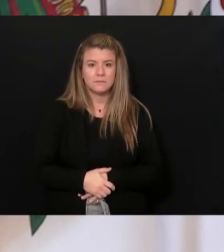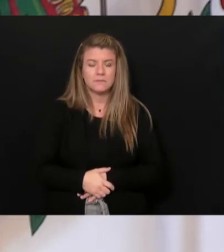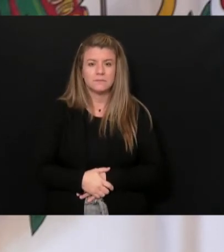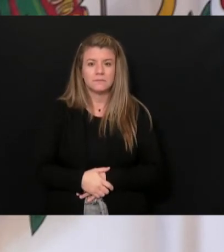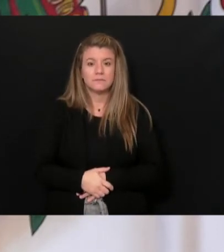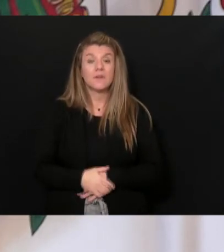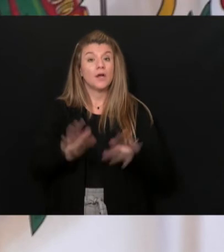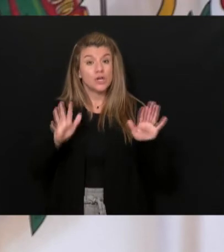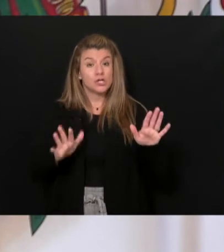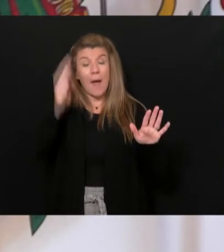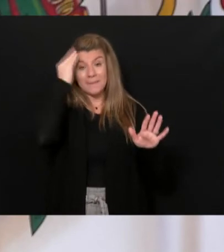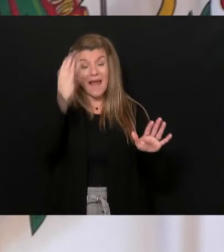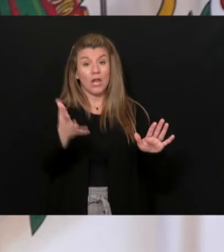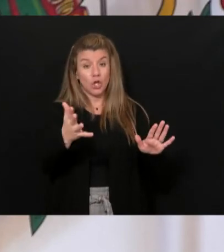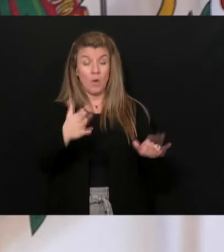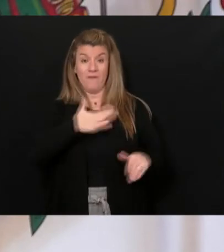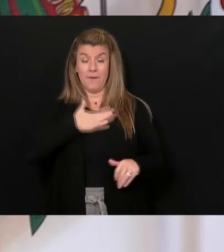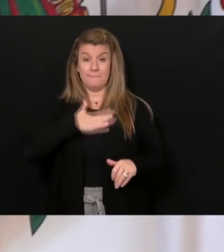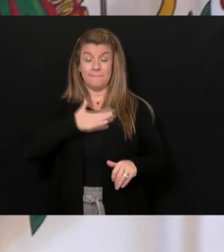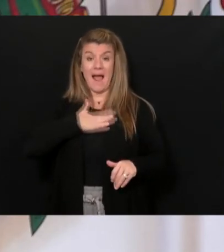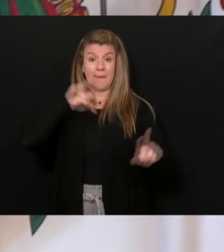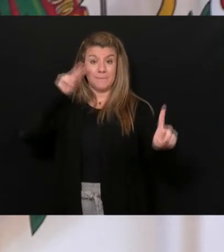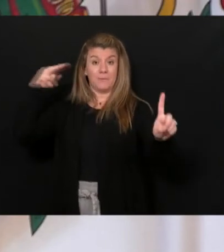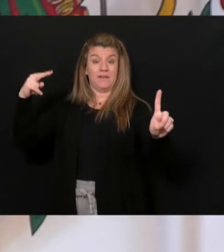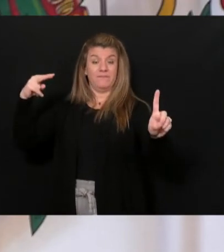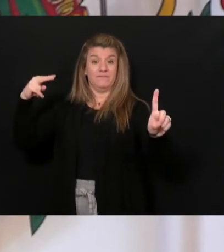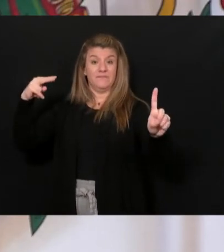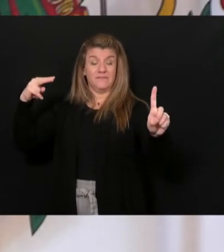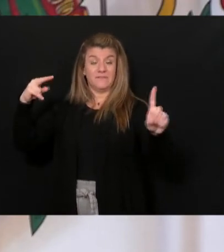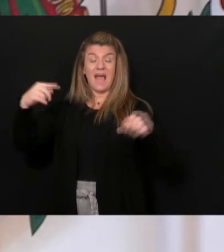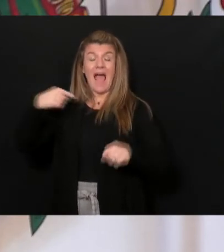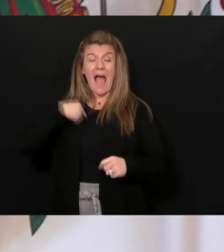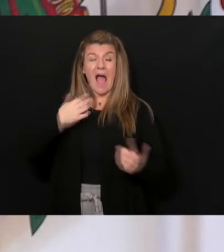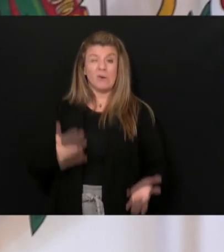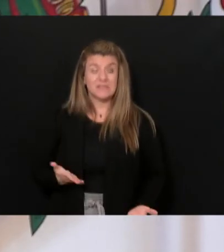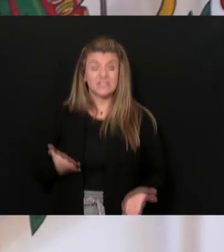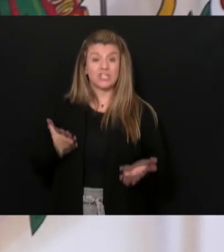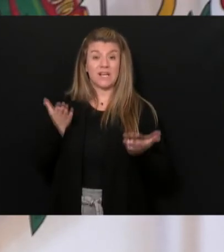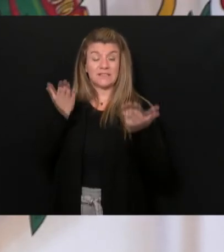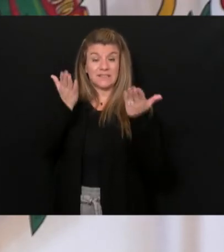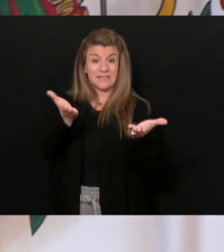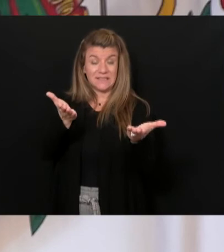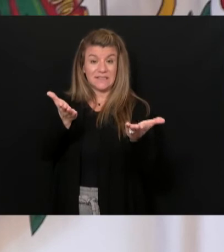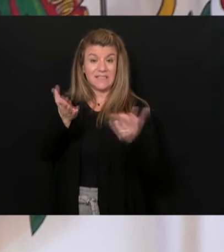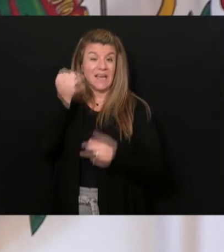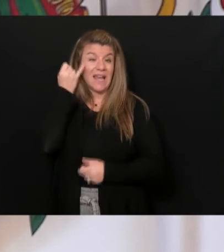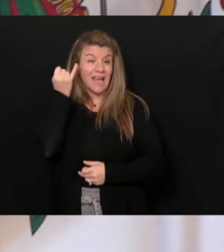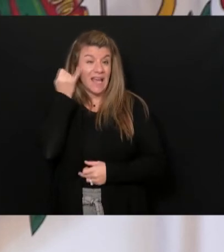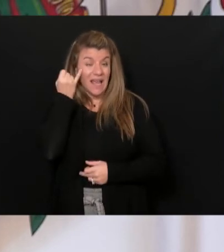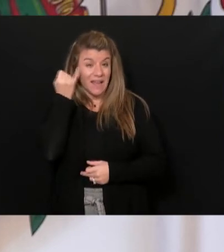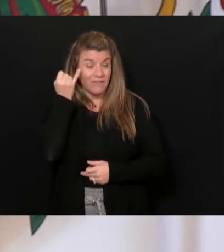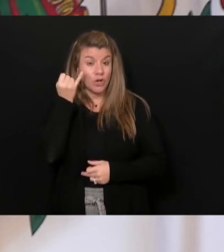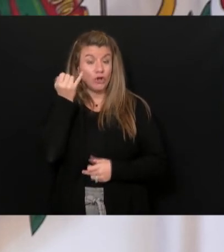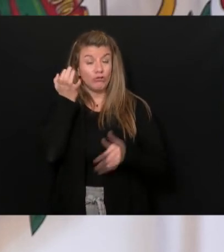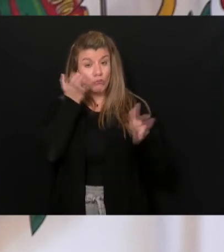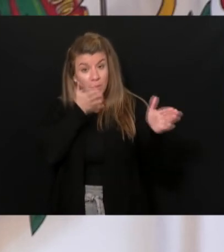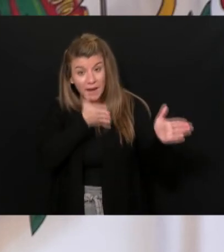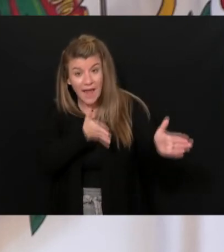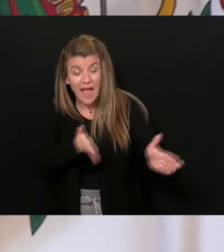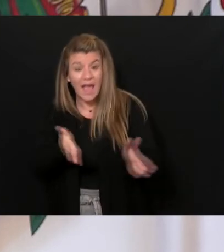So I'm telling you, you know, from my standpoint, you know, I would say if you're going to be in